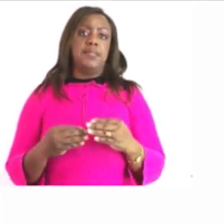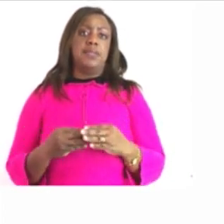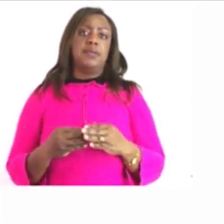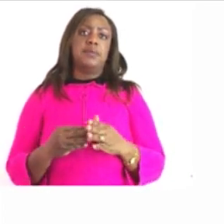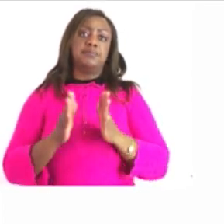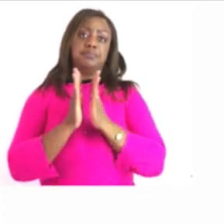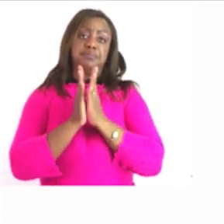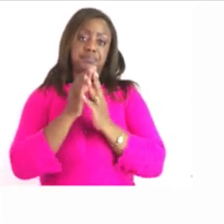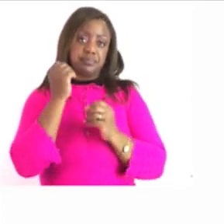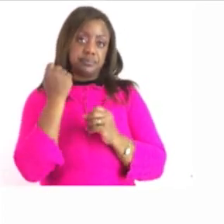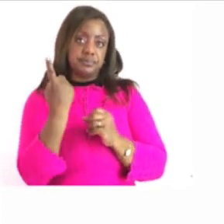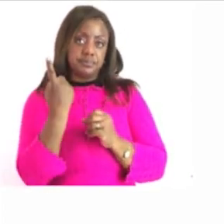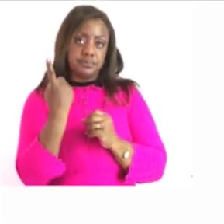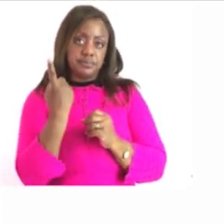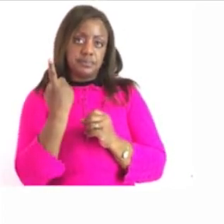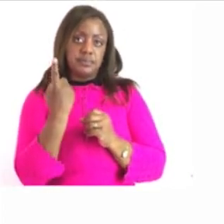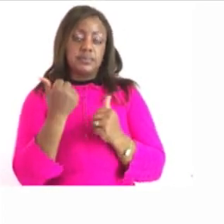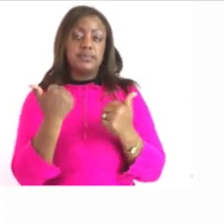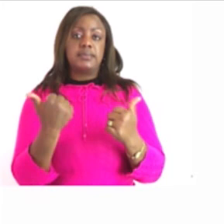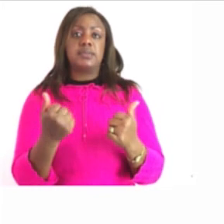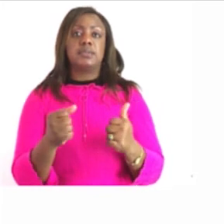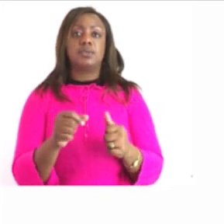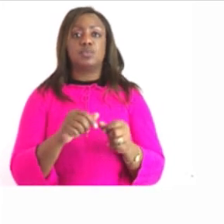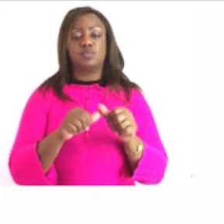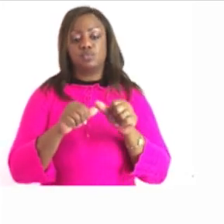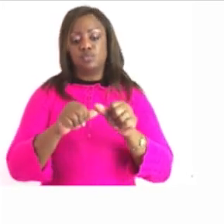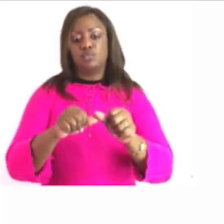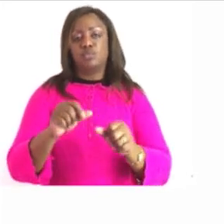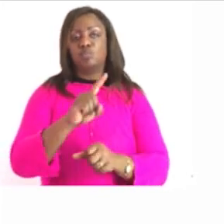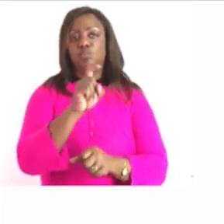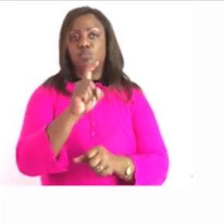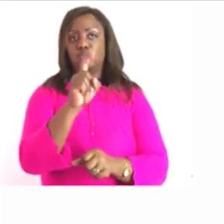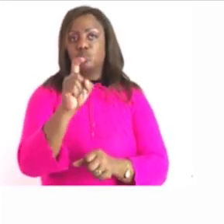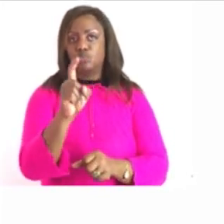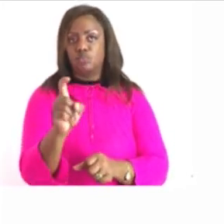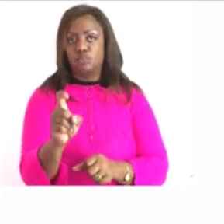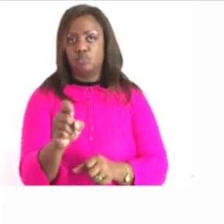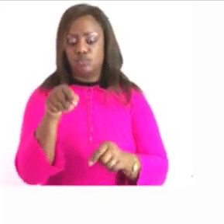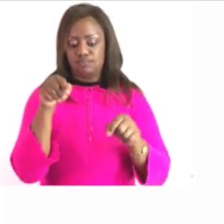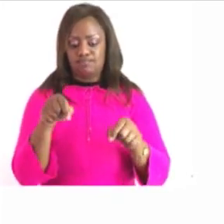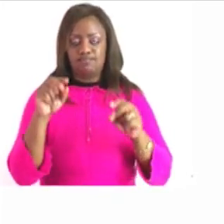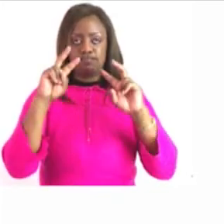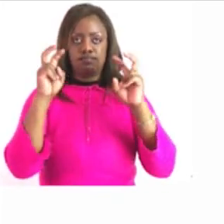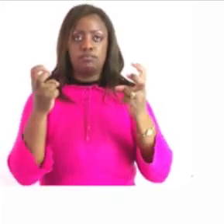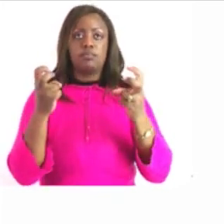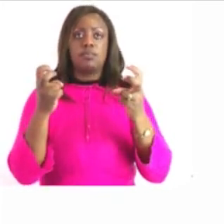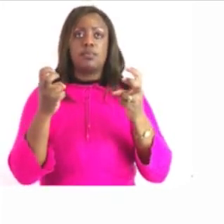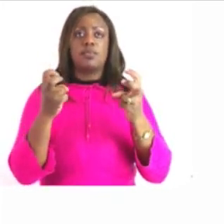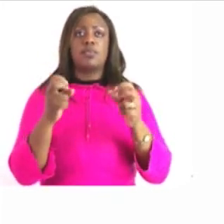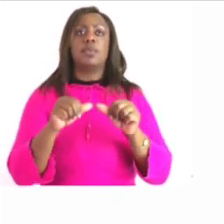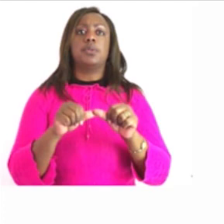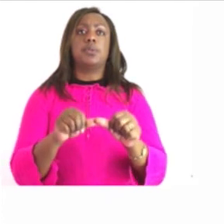learners, and then we are going now to test our knowledge if you have understood what you have been doing in class for today. So now we are moving